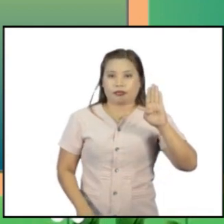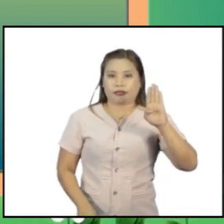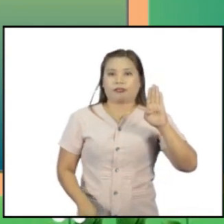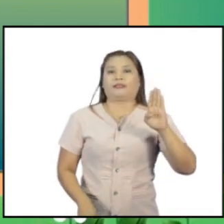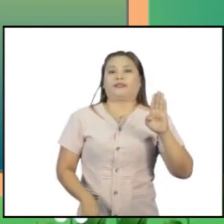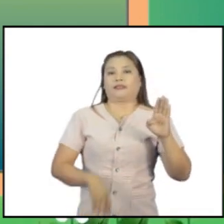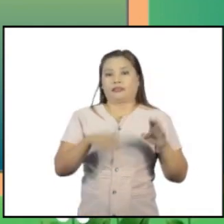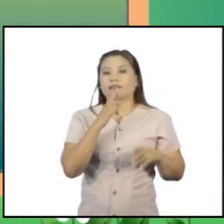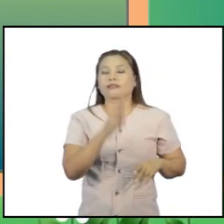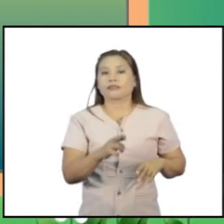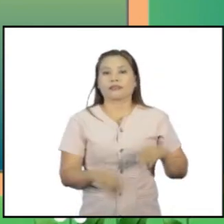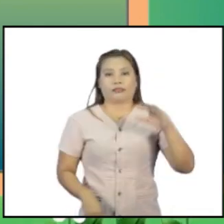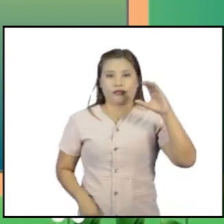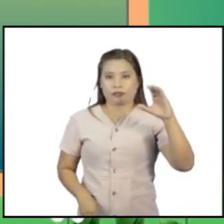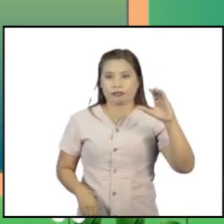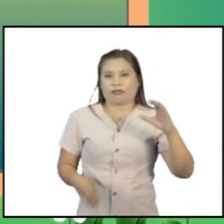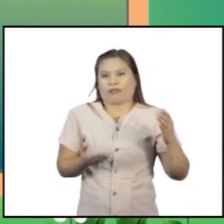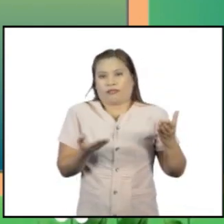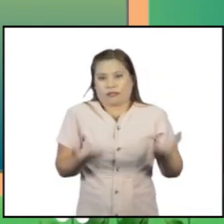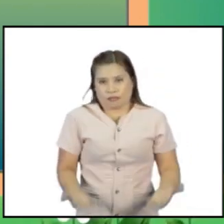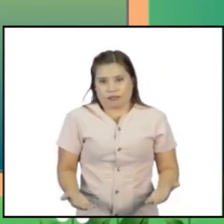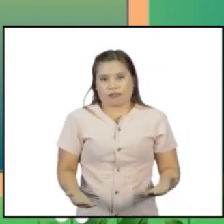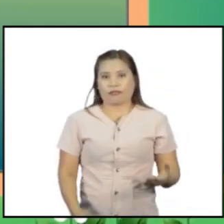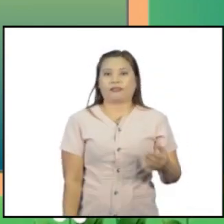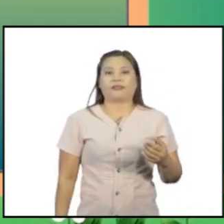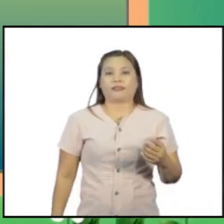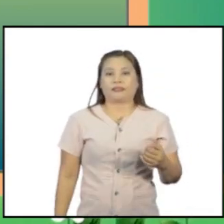Are. C. Heavy.